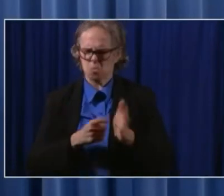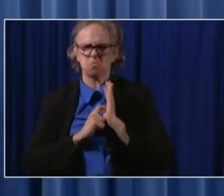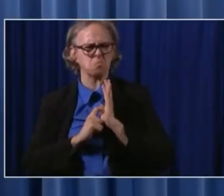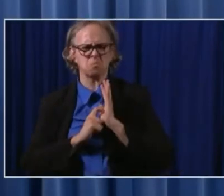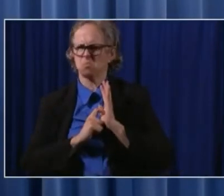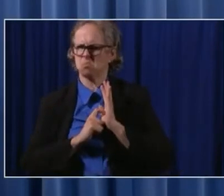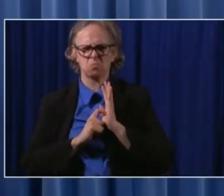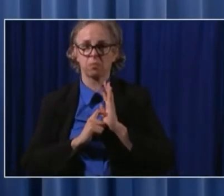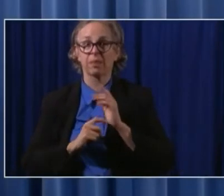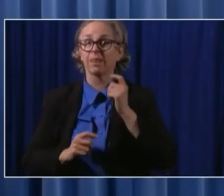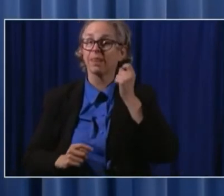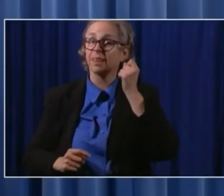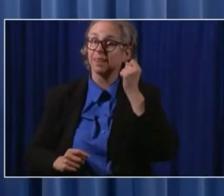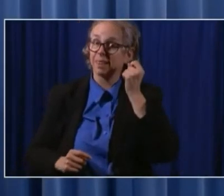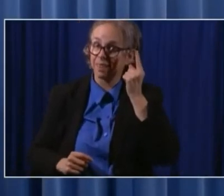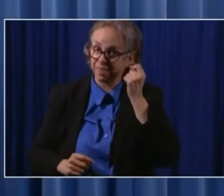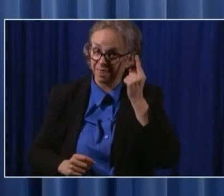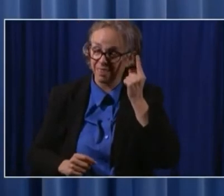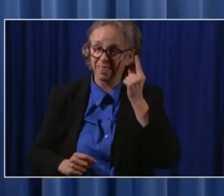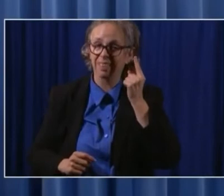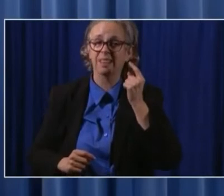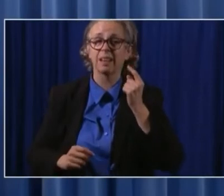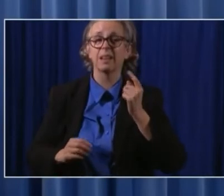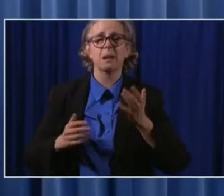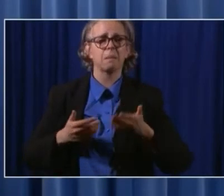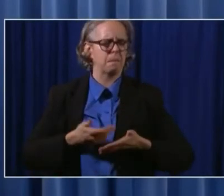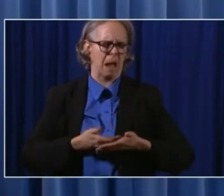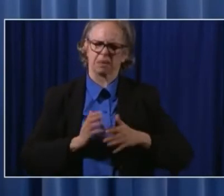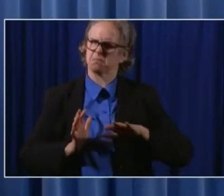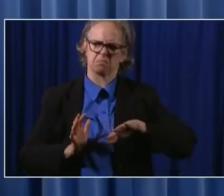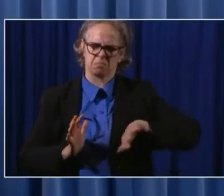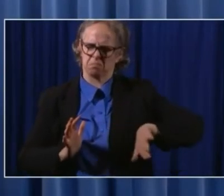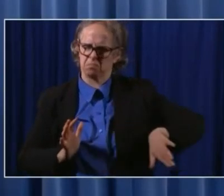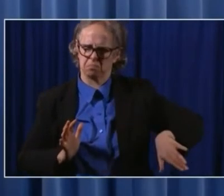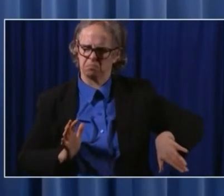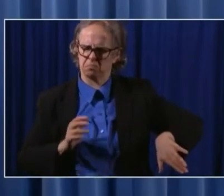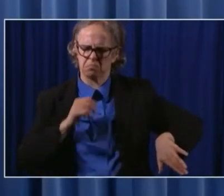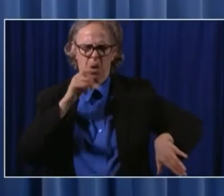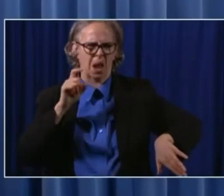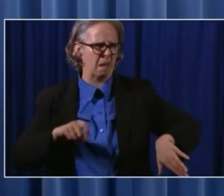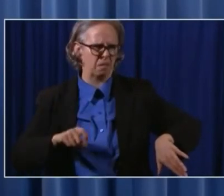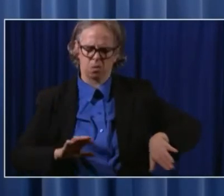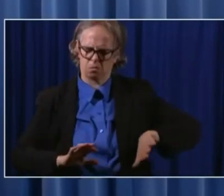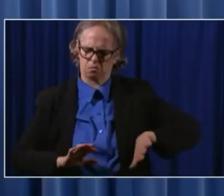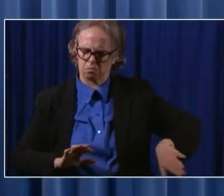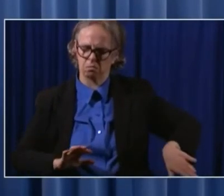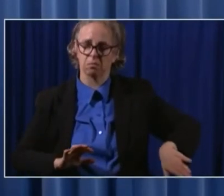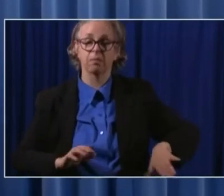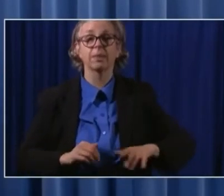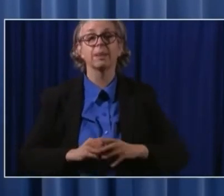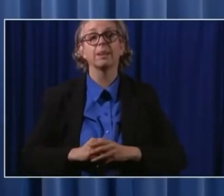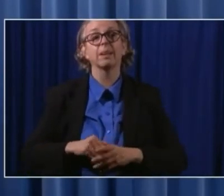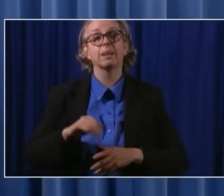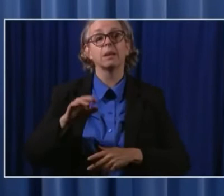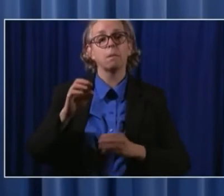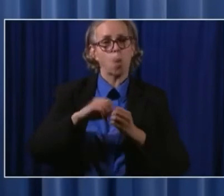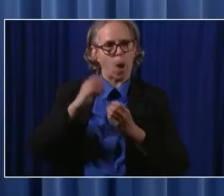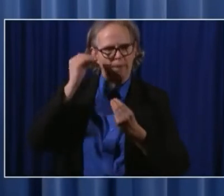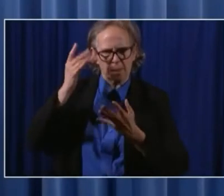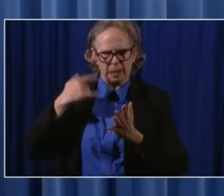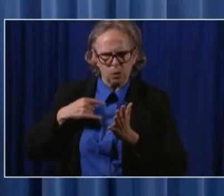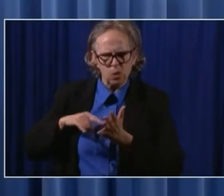someone who is very young should not have a mask on at all. And again, you can look up that guidance, but we are not